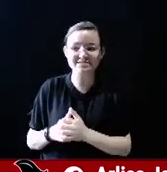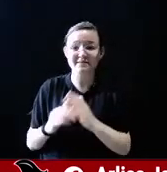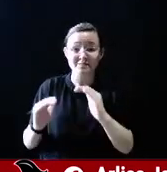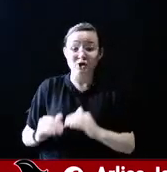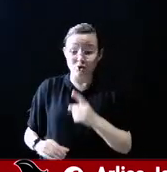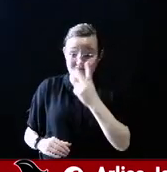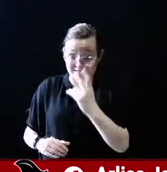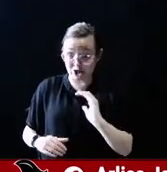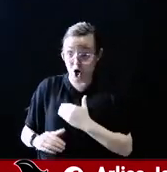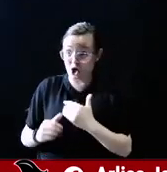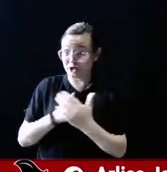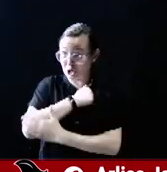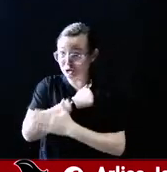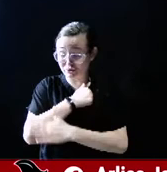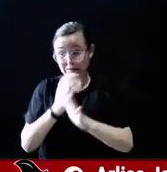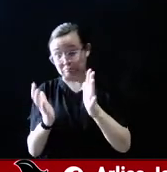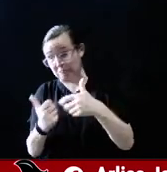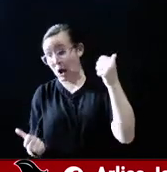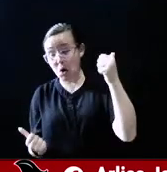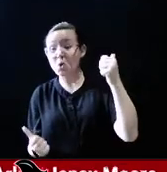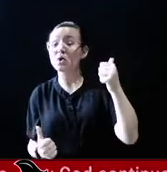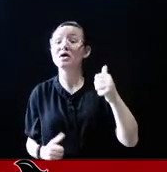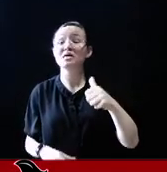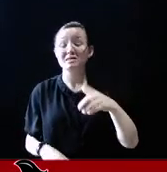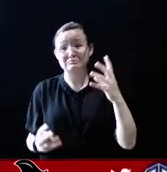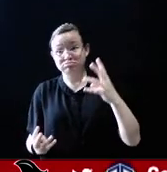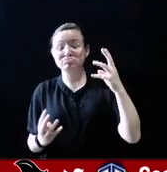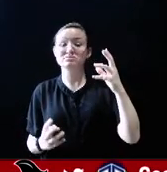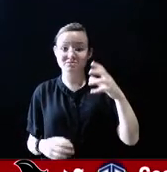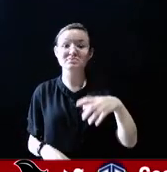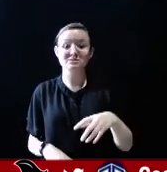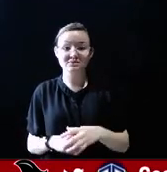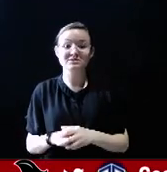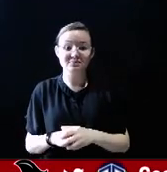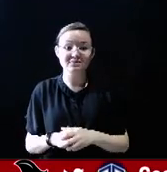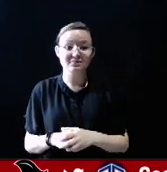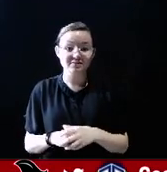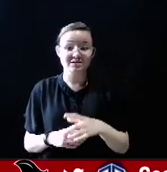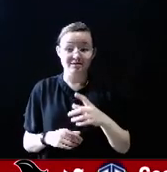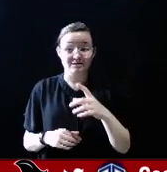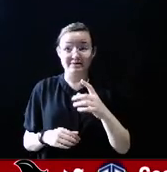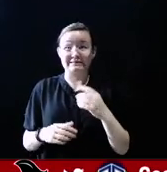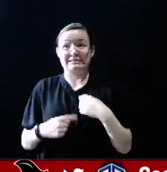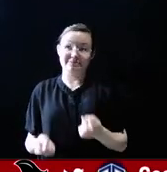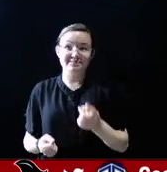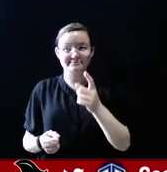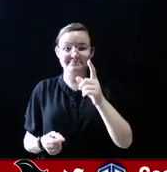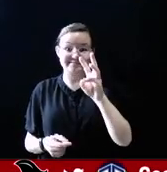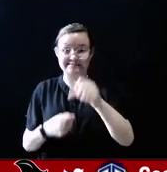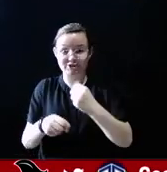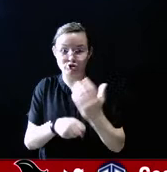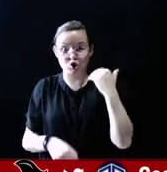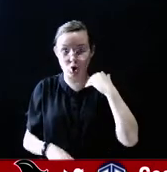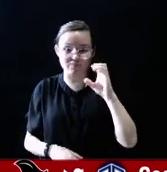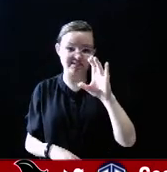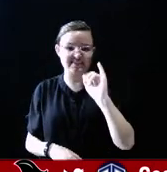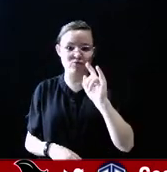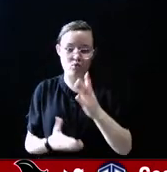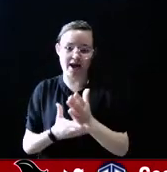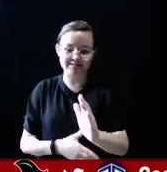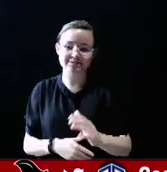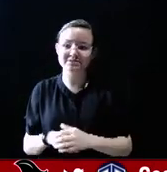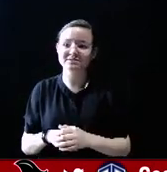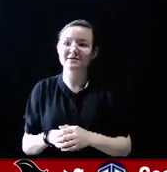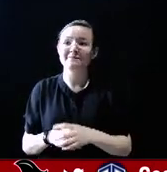nation become more divided than it has been at least since the civil rights movement over 60 years ago. You've been exposed